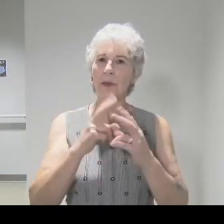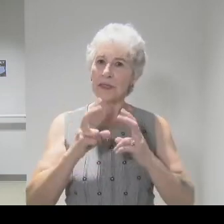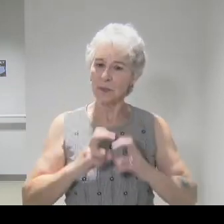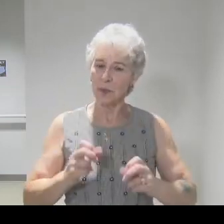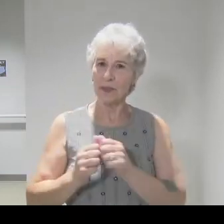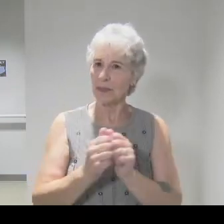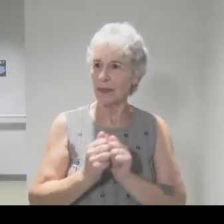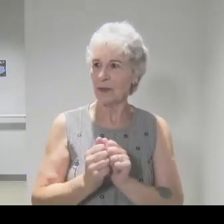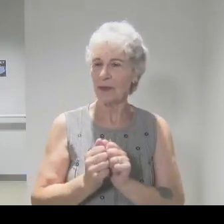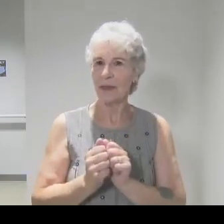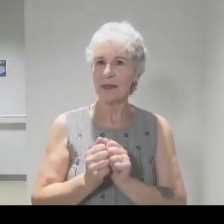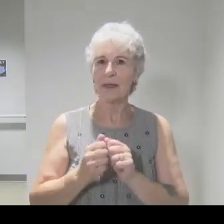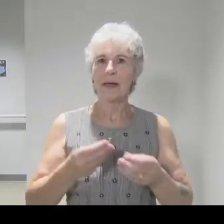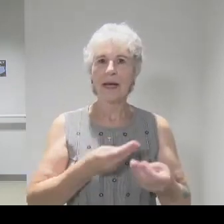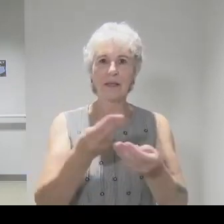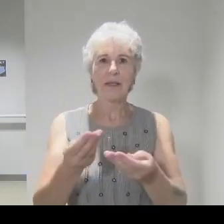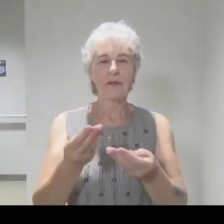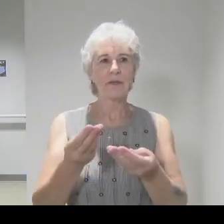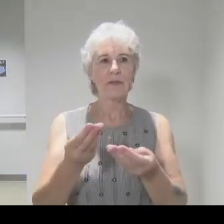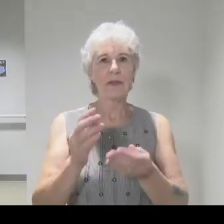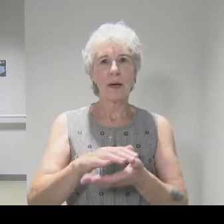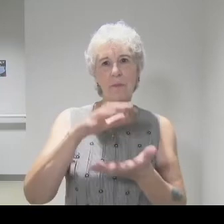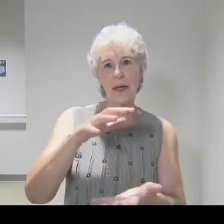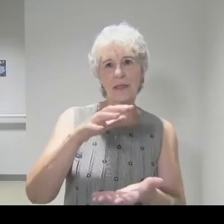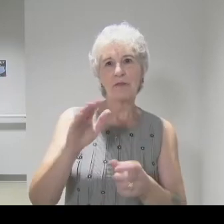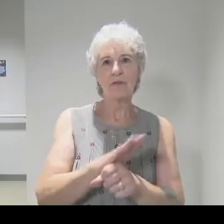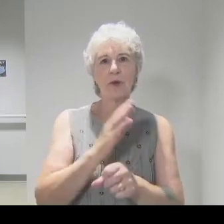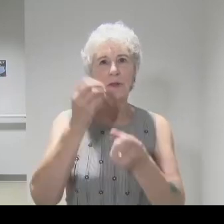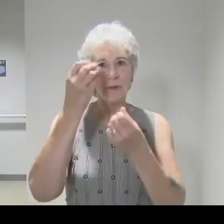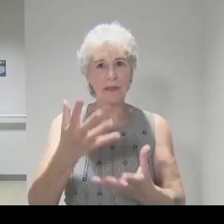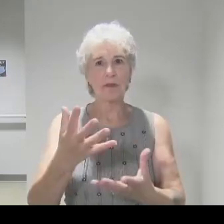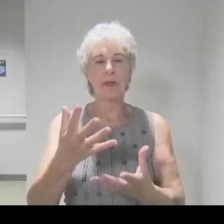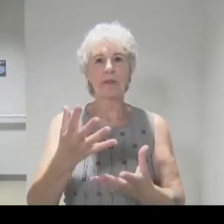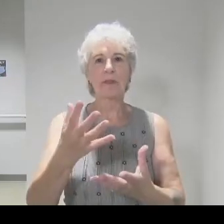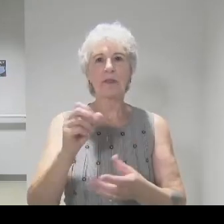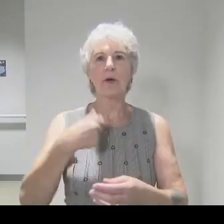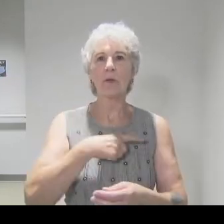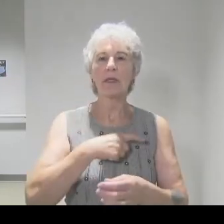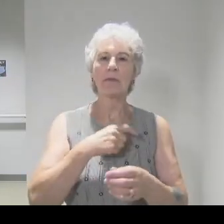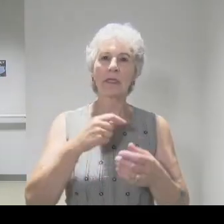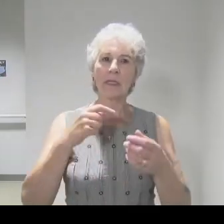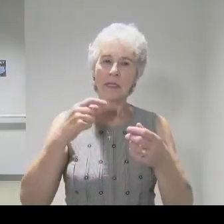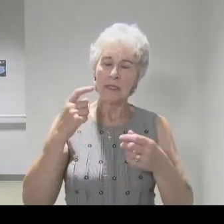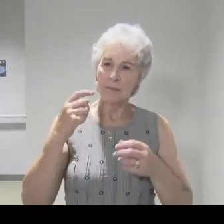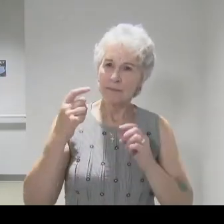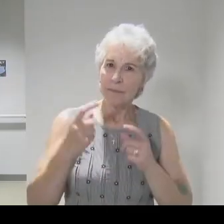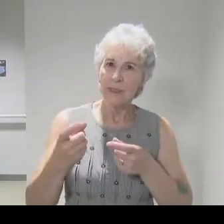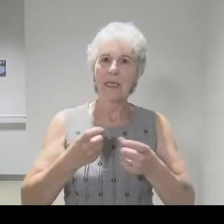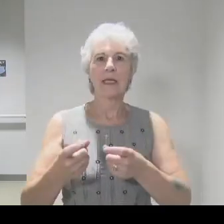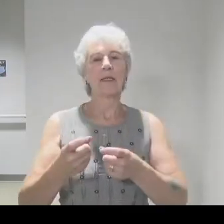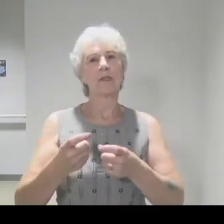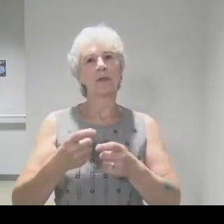you and leave a database for this church so that we can face whatever the world's going to throw at us in the next decade. And so the book is